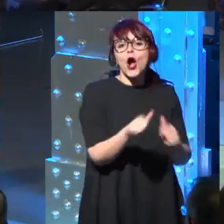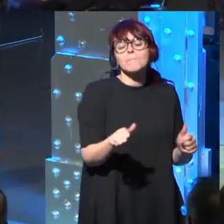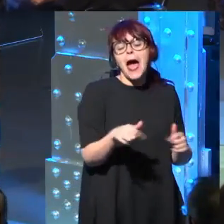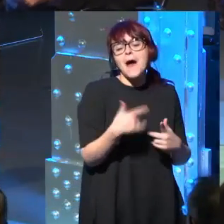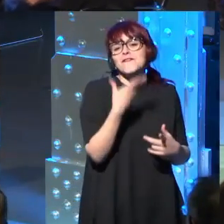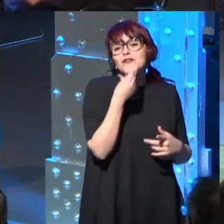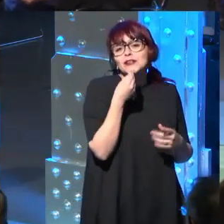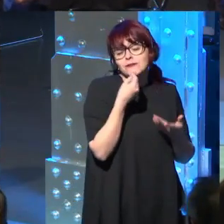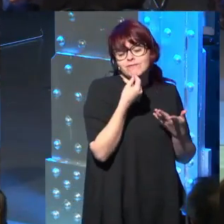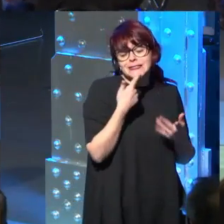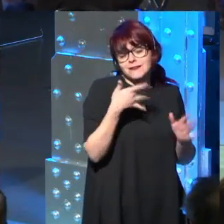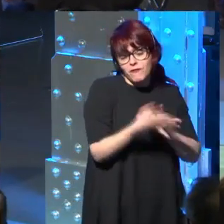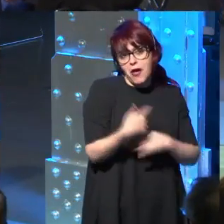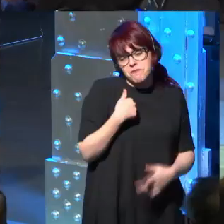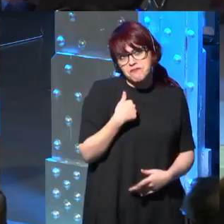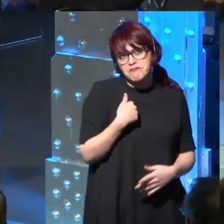Has escrito...